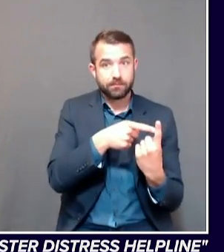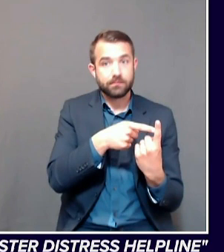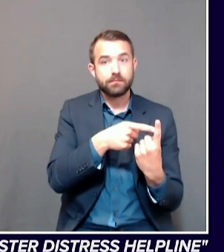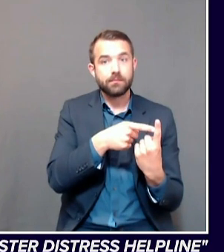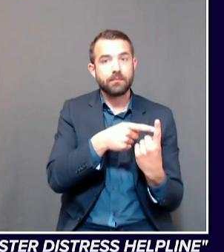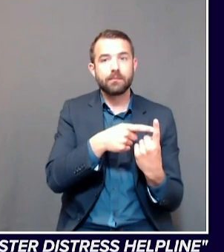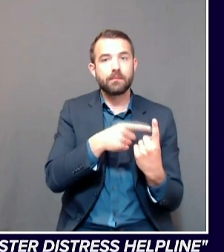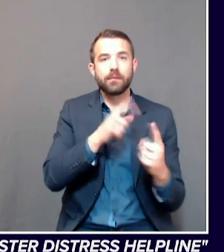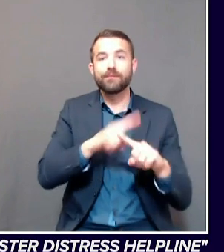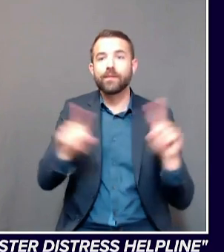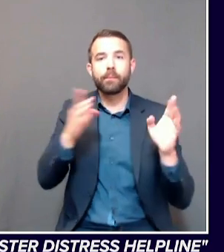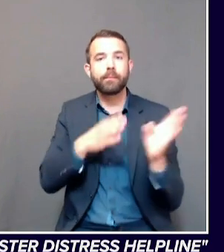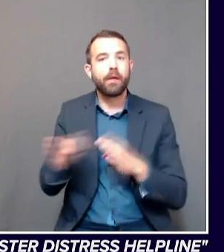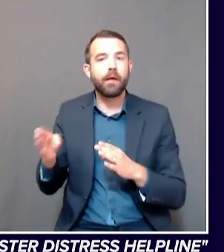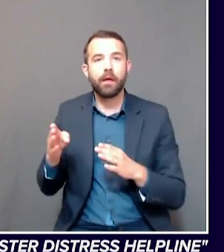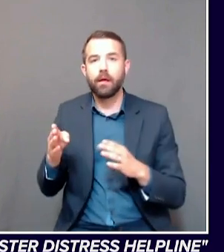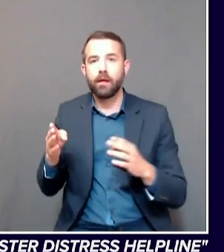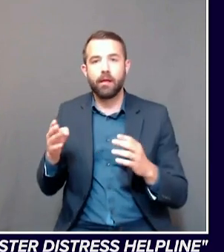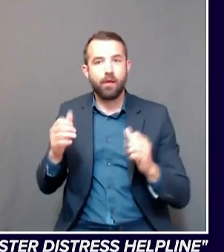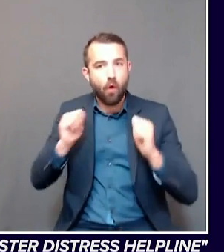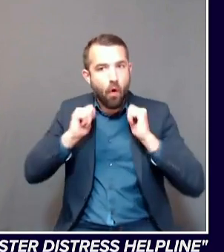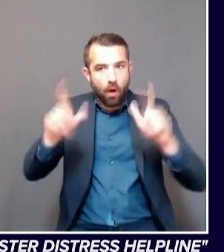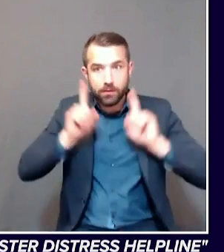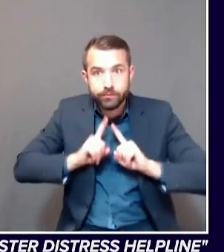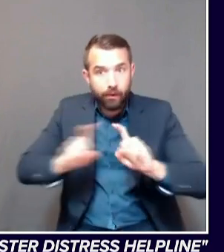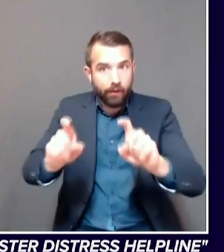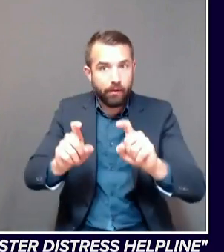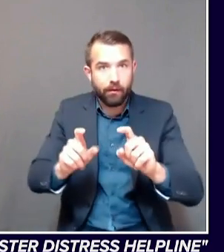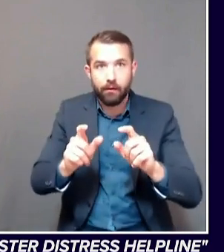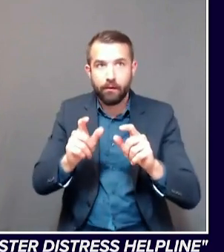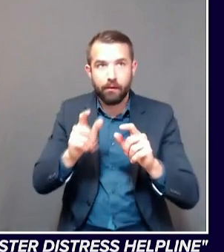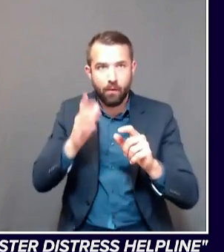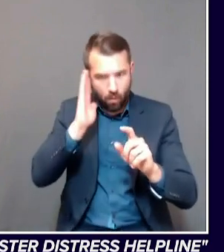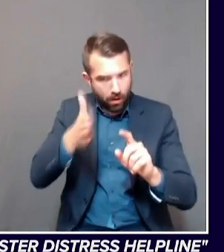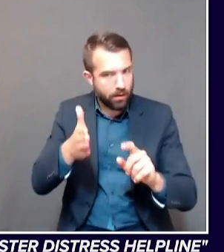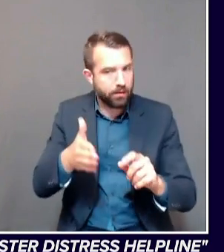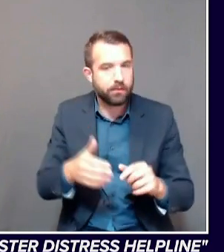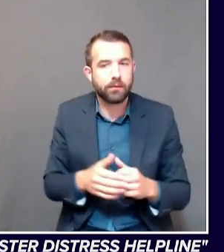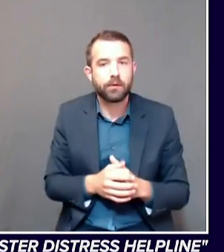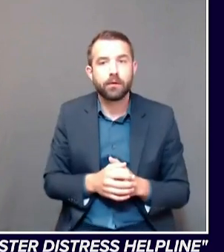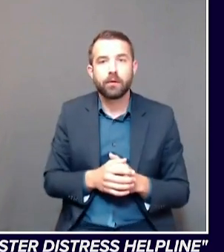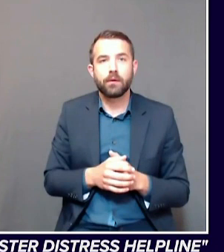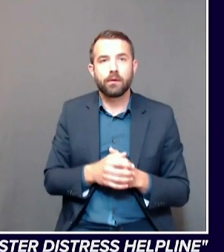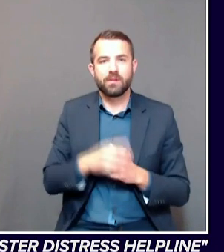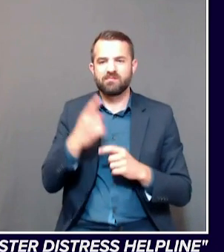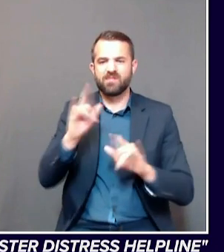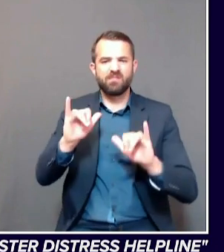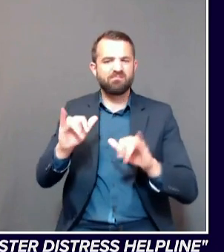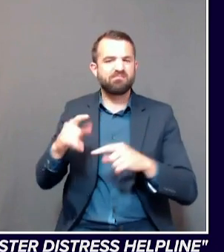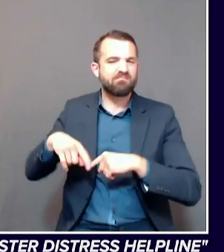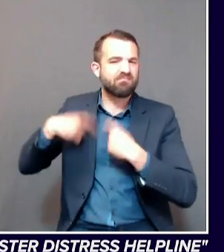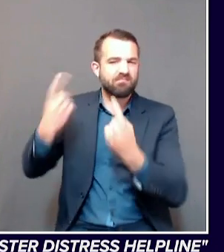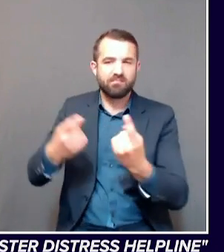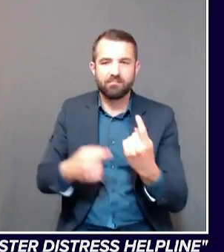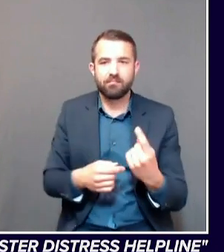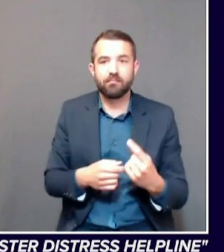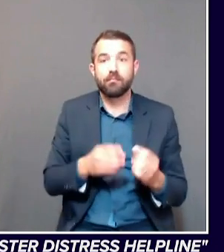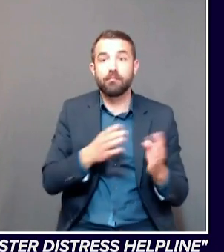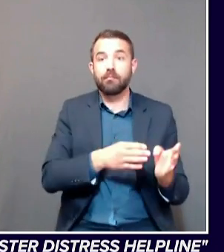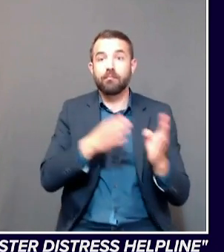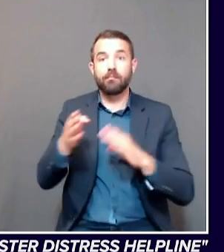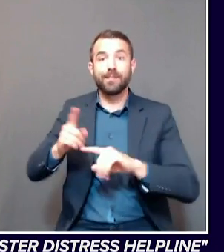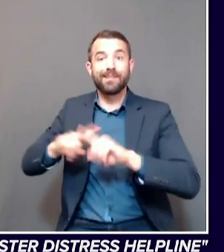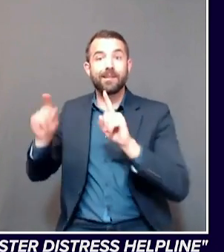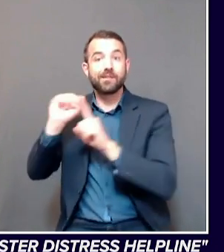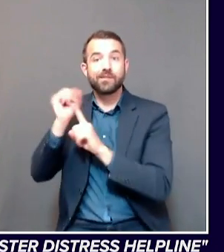toward universal testing of everybody there, residents and staff alike. But in situations where none of the staff have reported